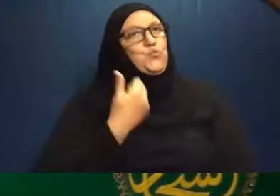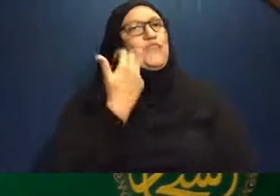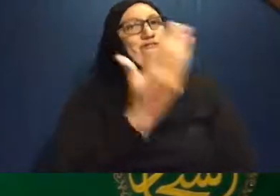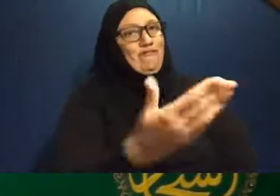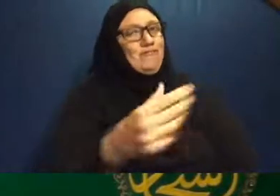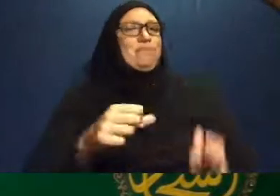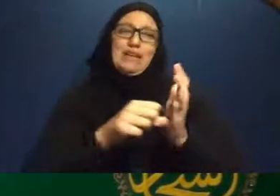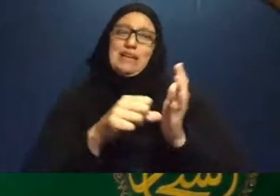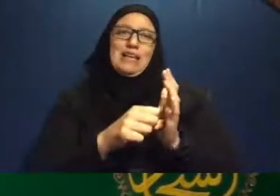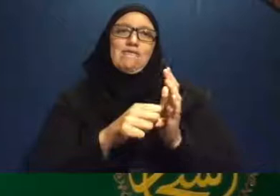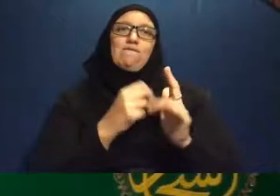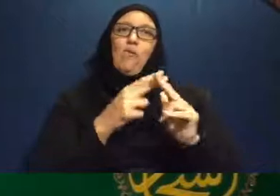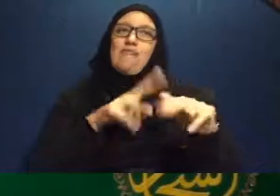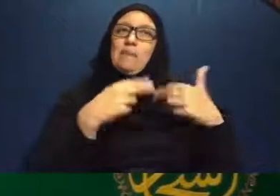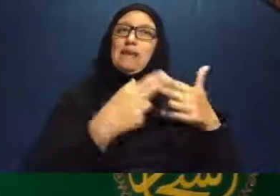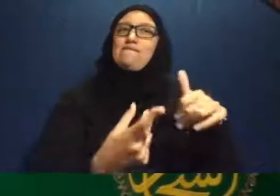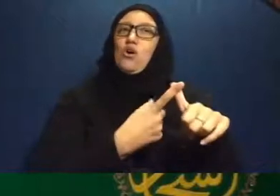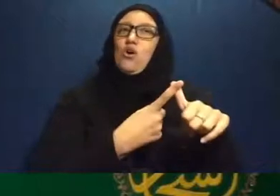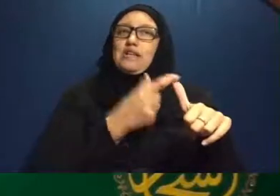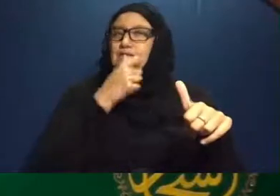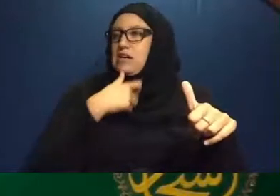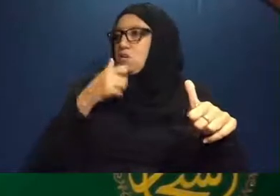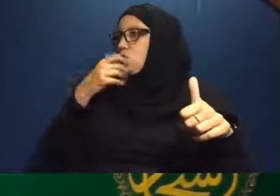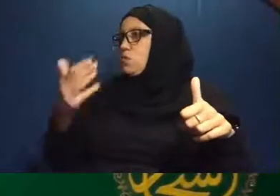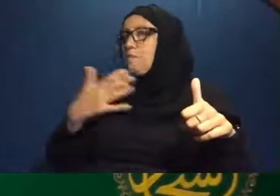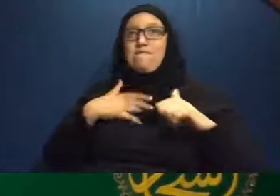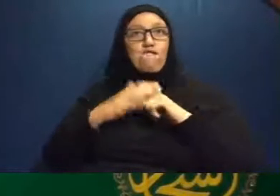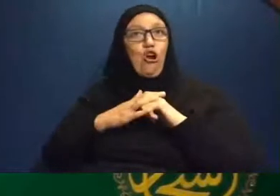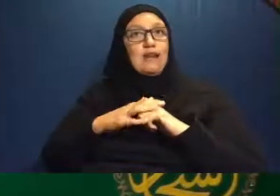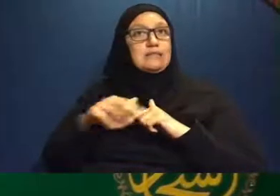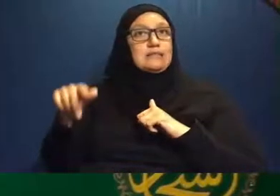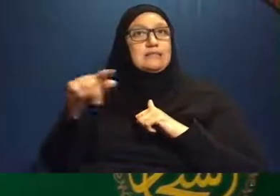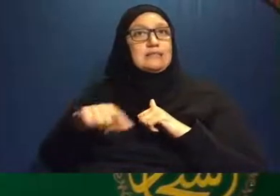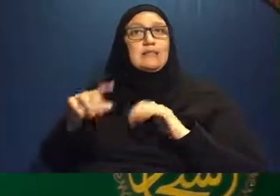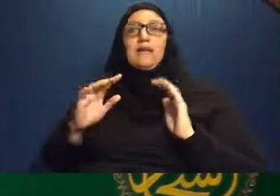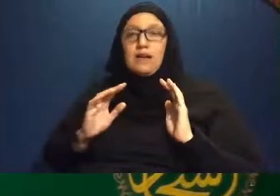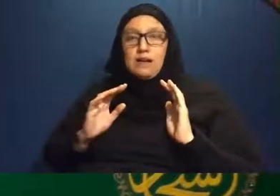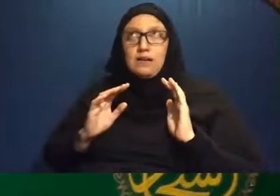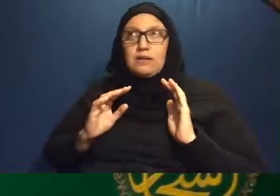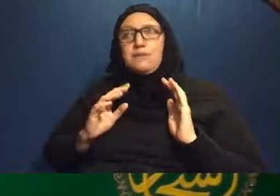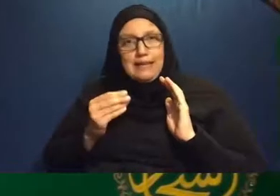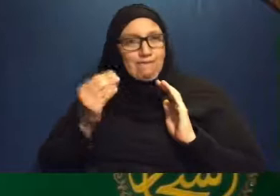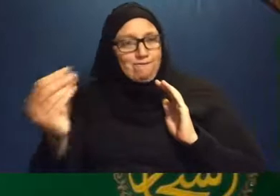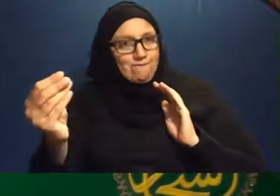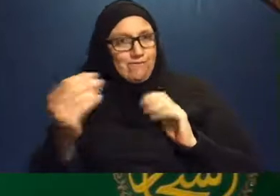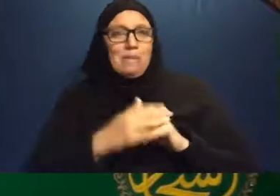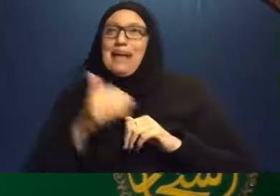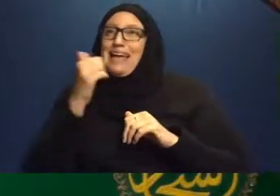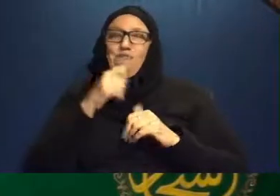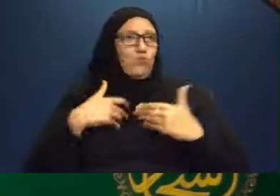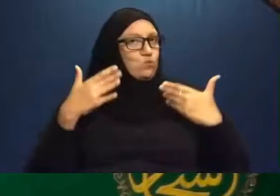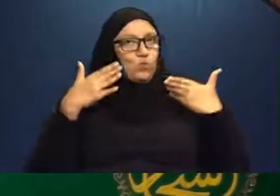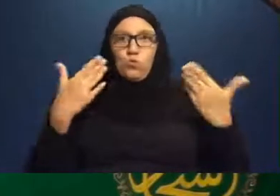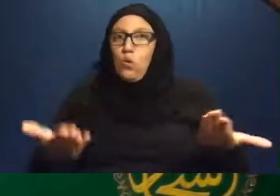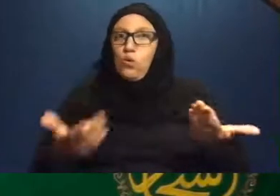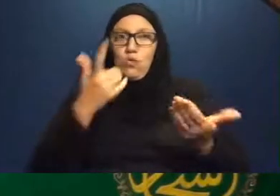that. If you don't know anyone, either now that it's not possible, unfortunately, or inshallah will be better, but if you